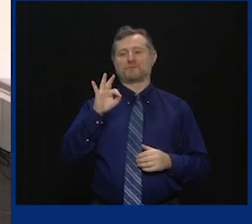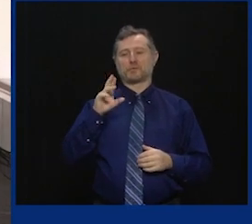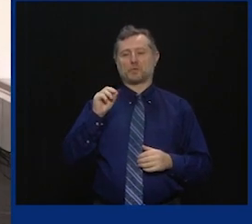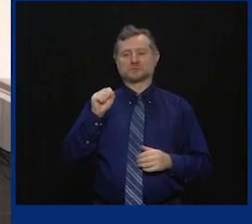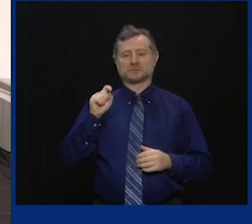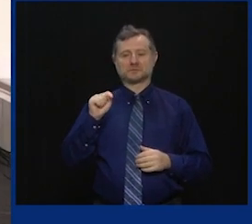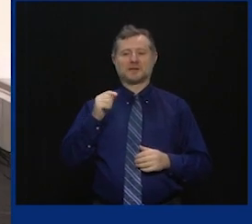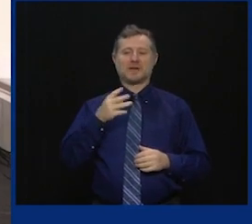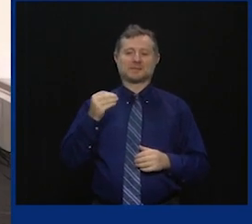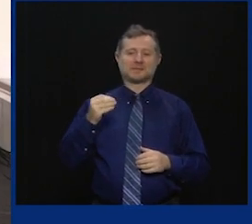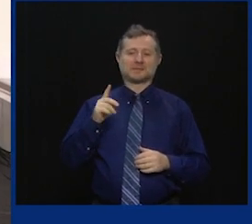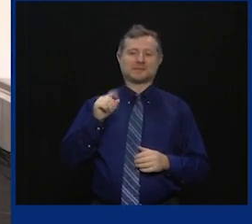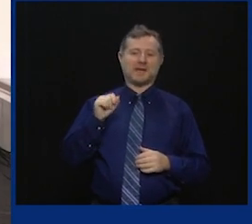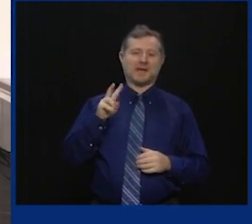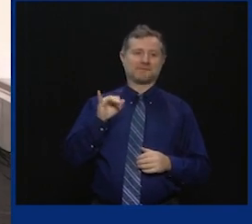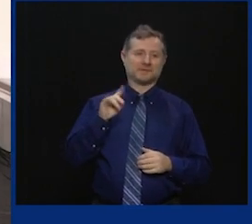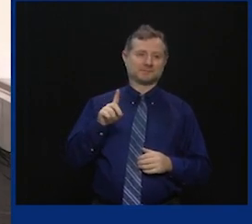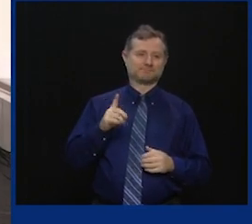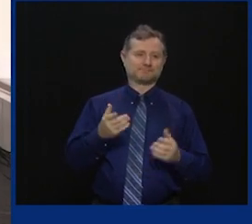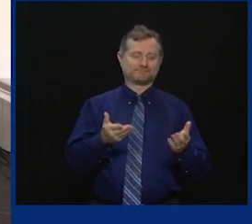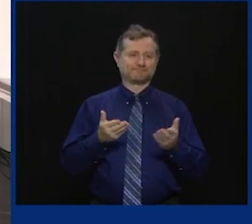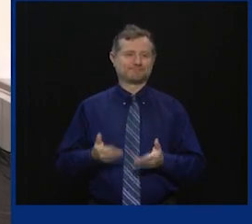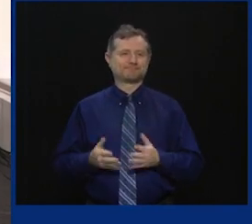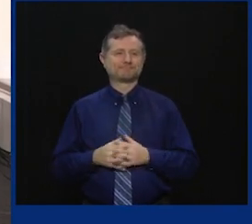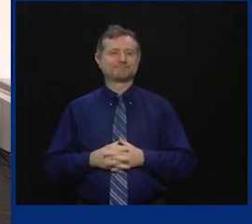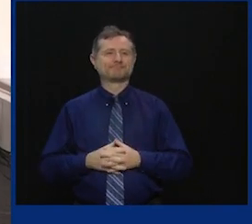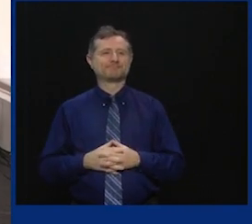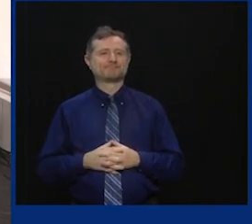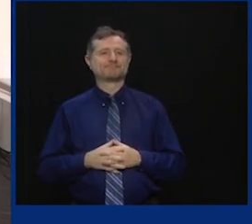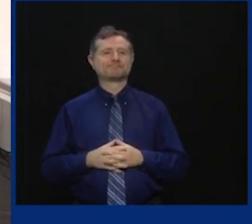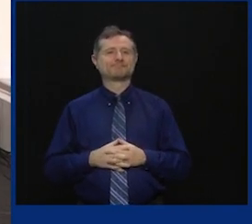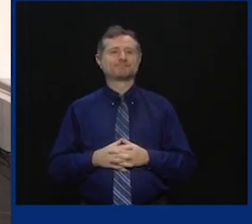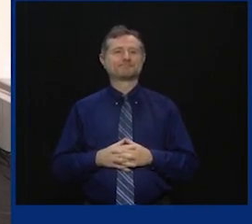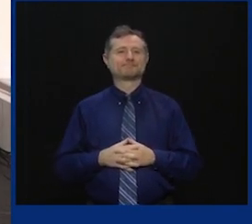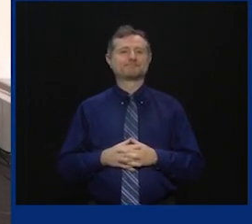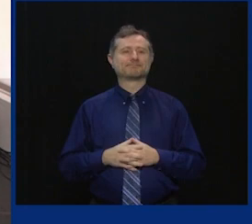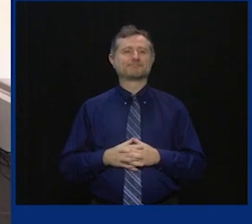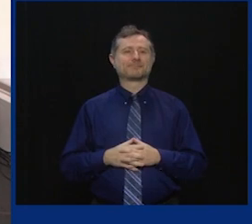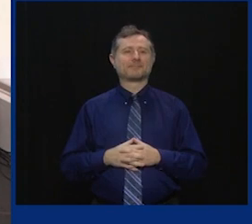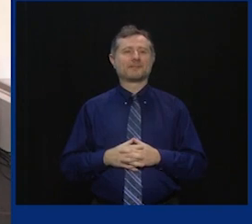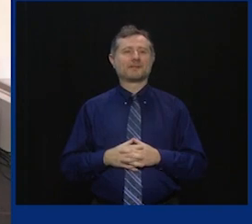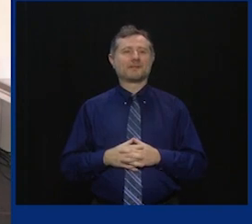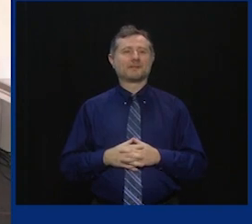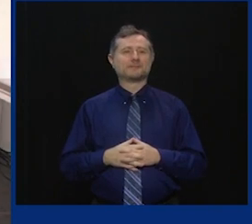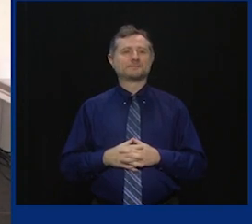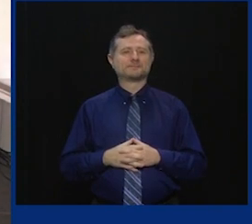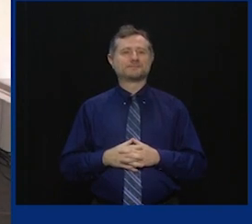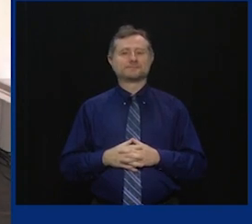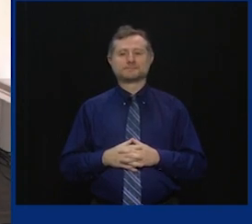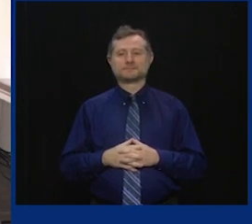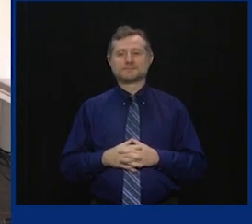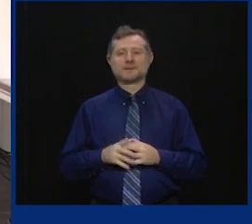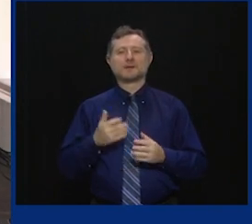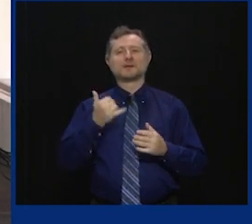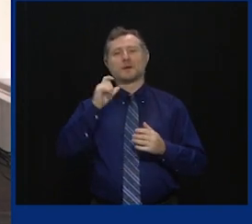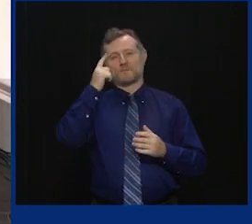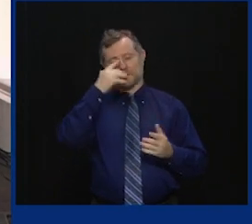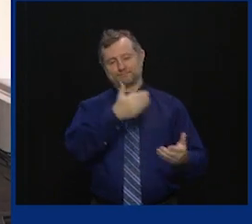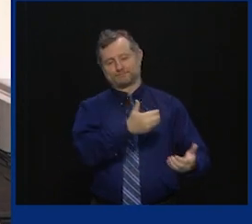I want this one. This one goes for you. Mommy's fighting over me. I